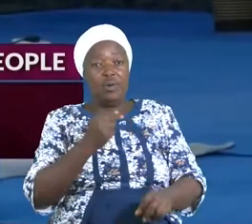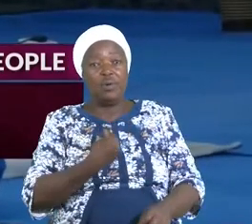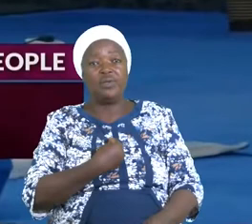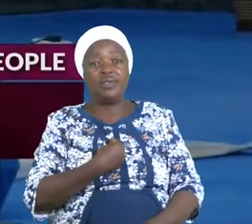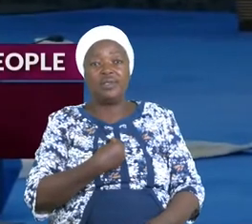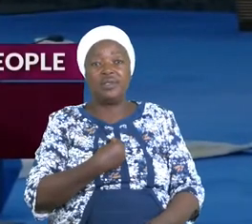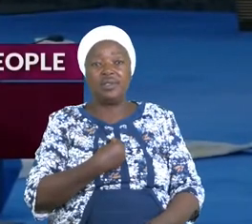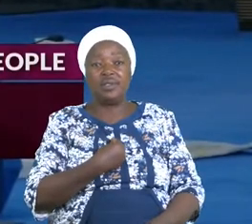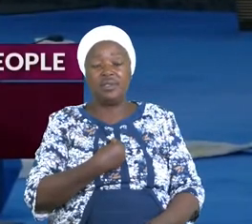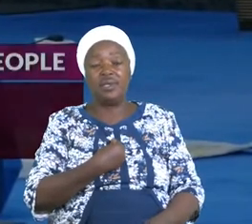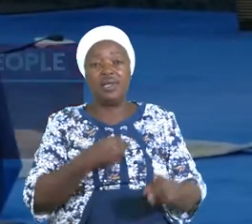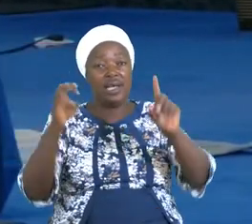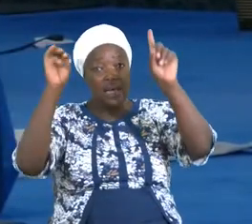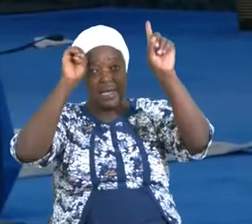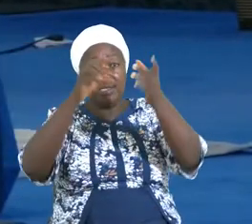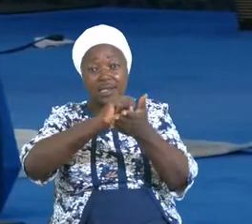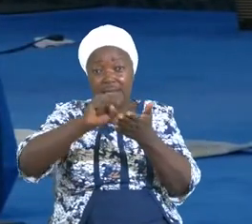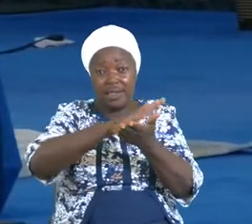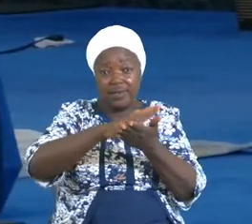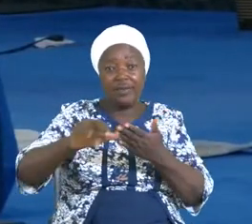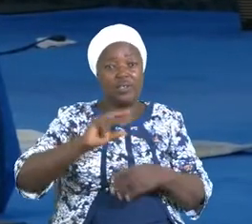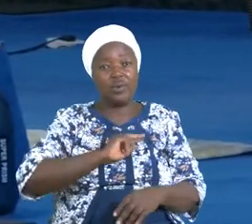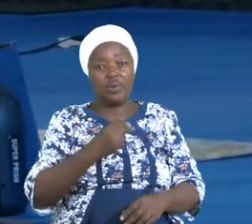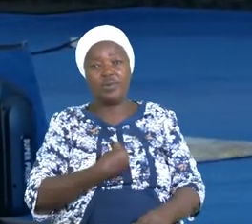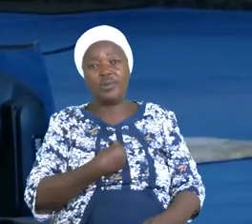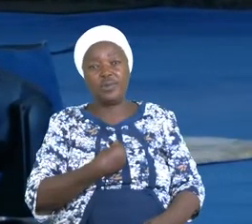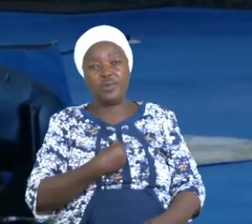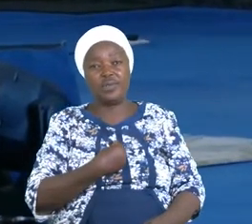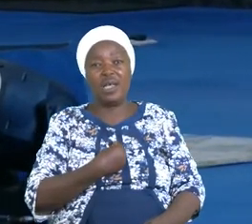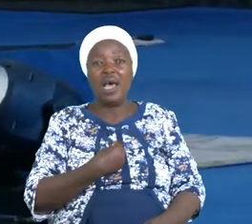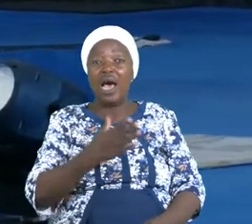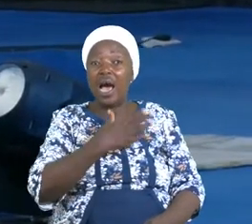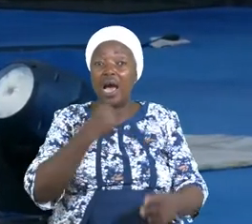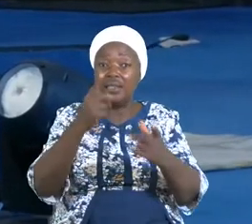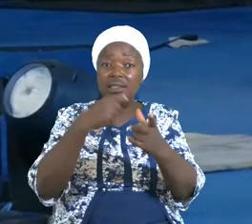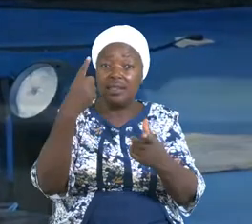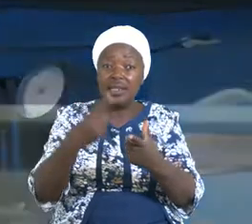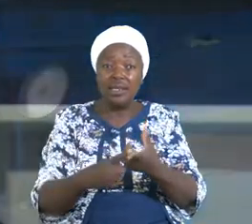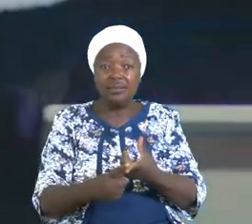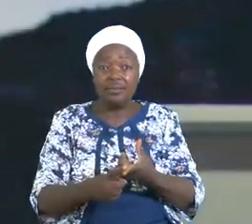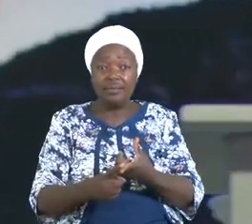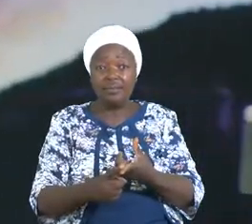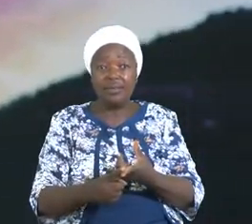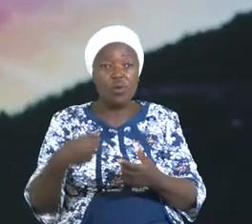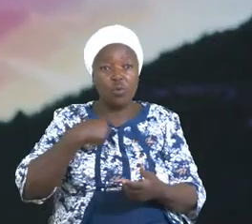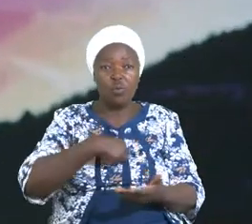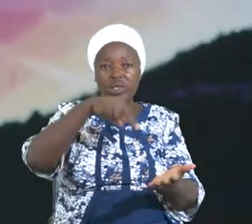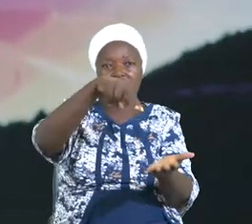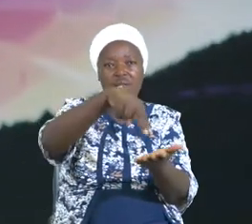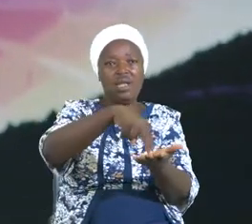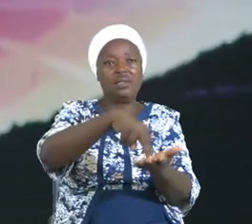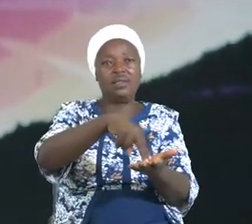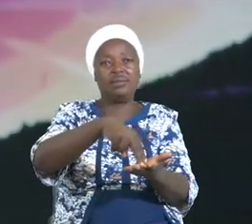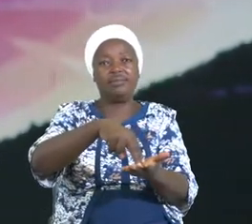It sanctifies us. And then we stand.